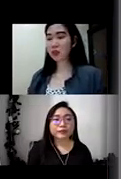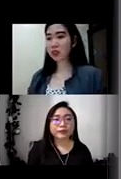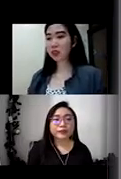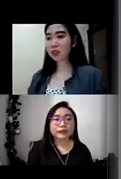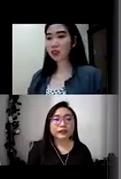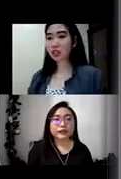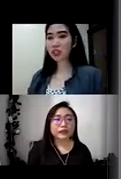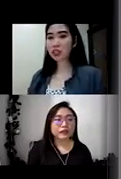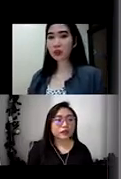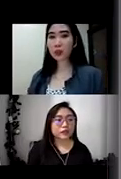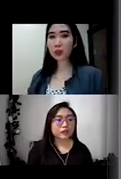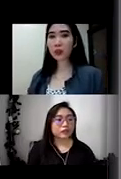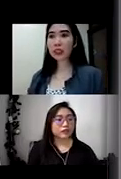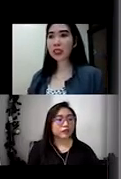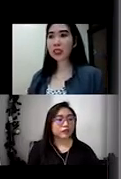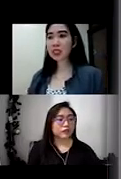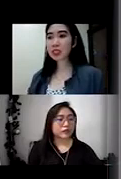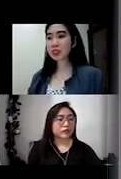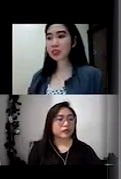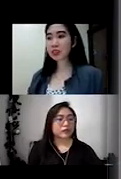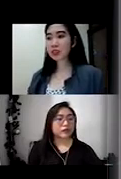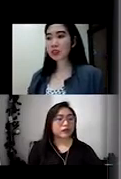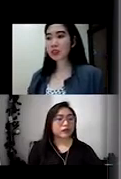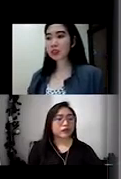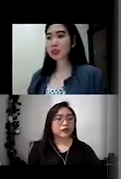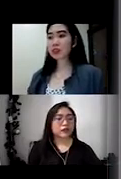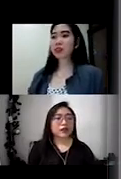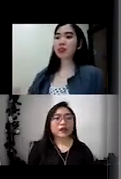I would like to share to you this